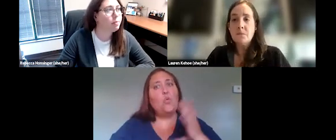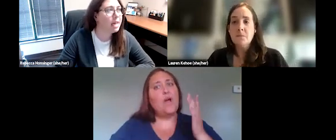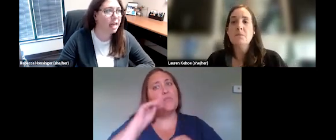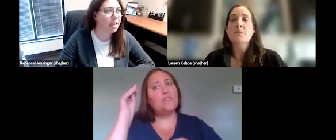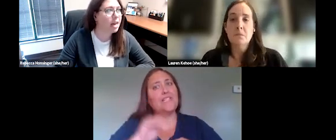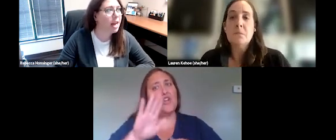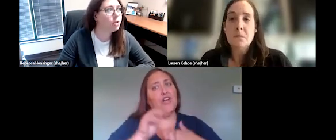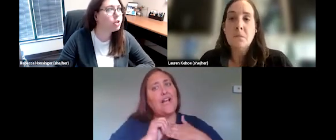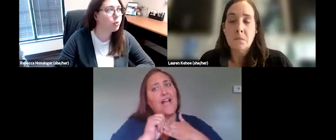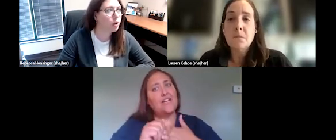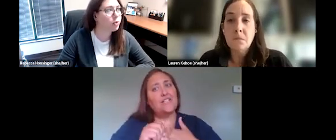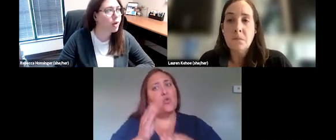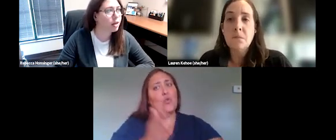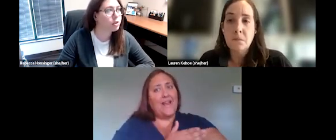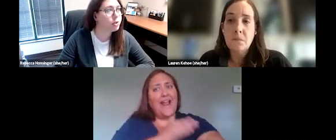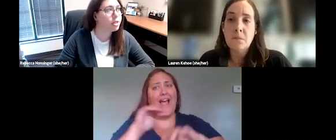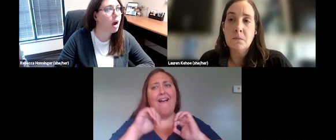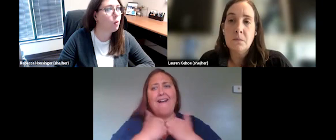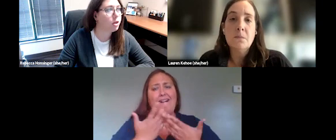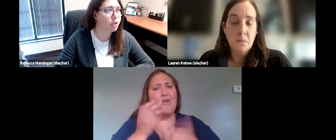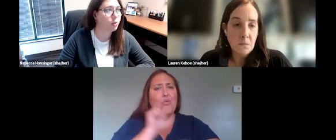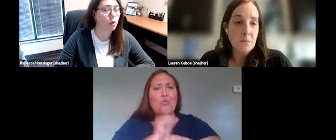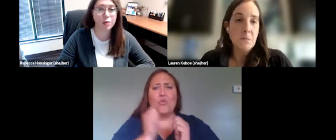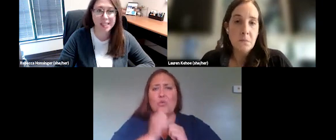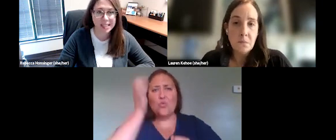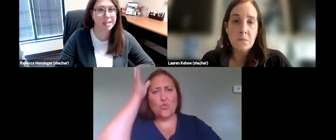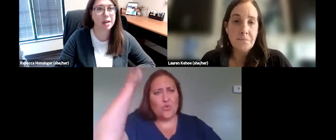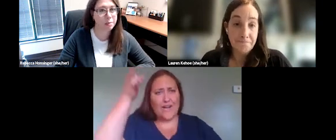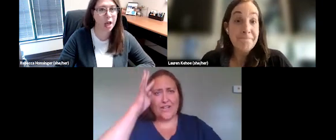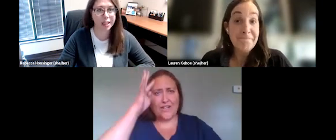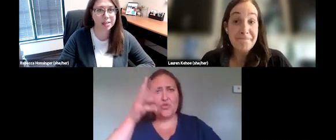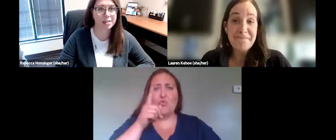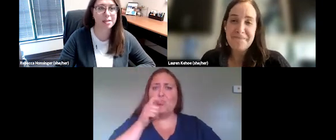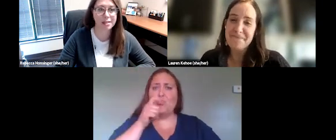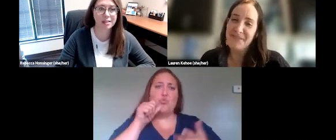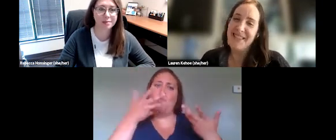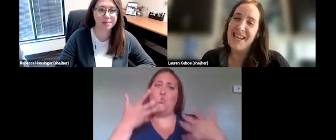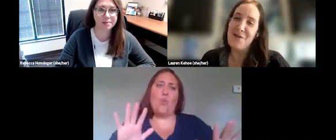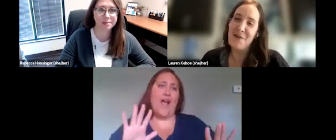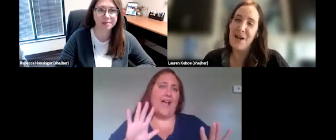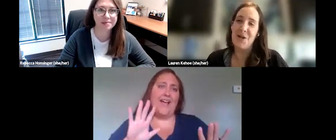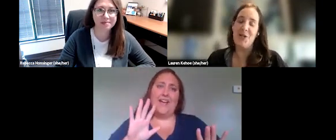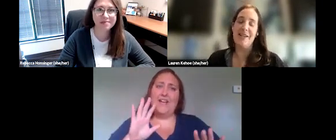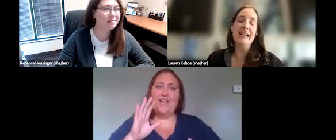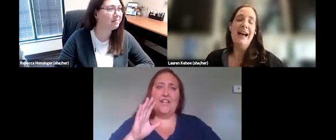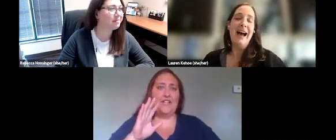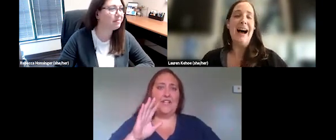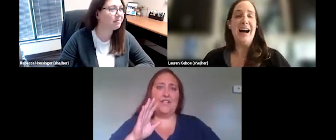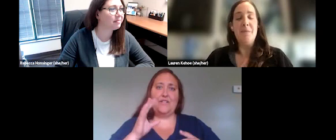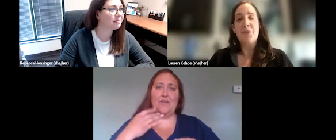were remediated, and how did you work with creators who did not want to or resisted compliance? Thank you for that